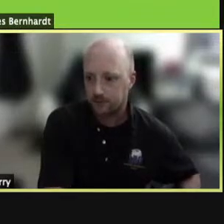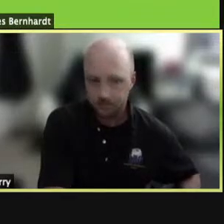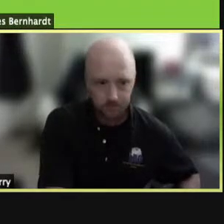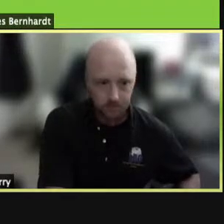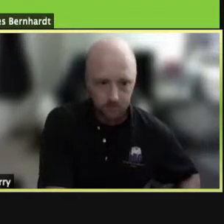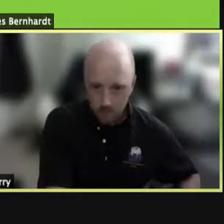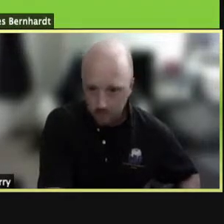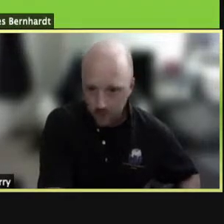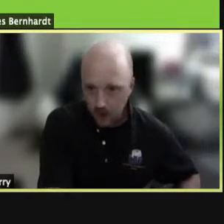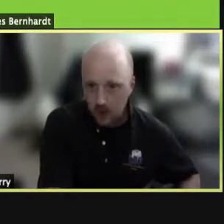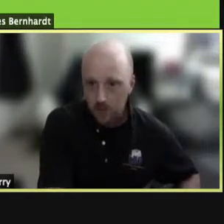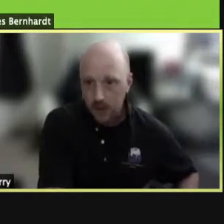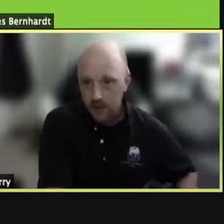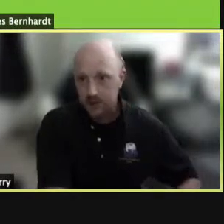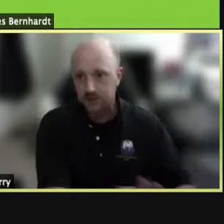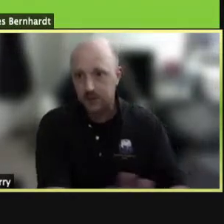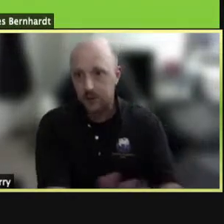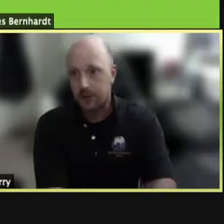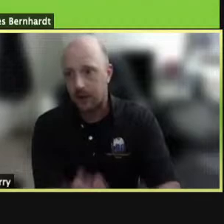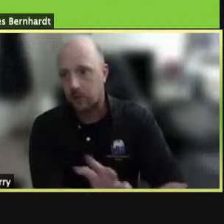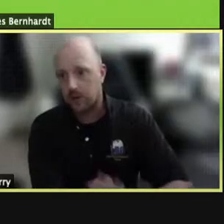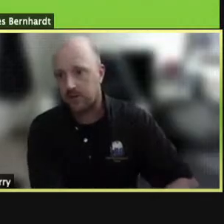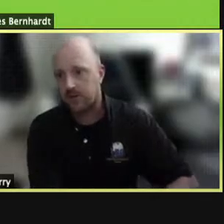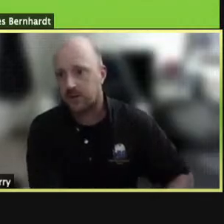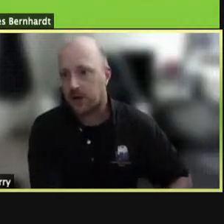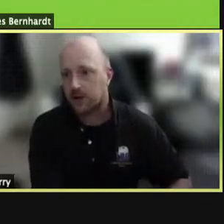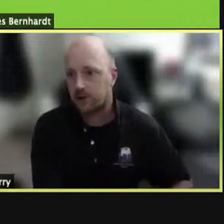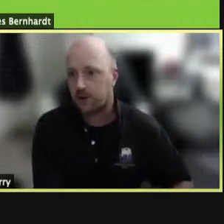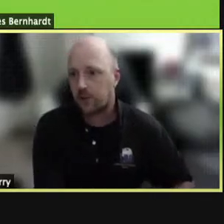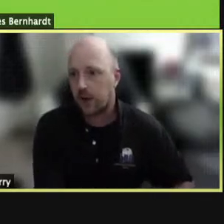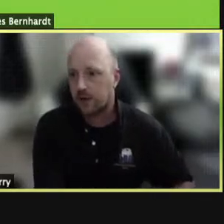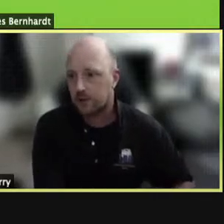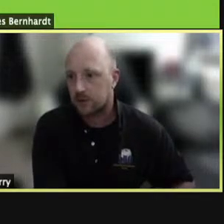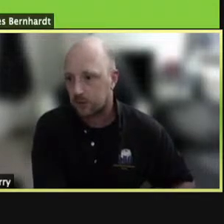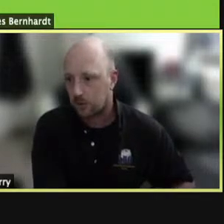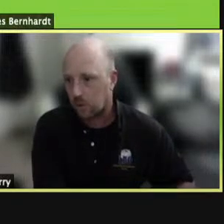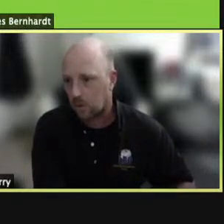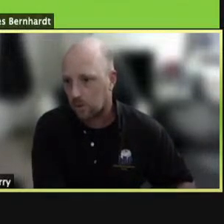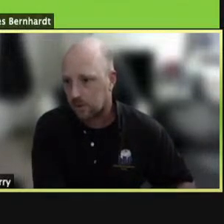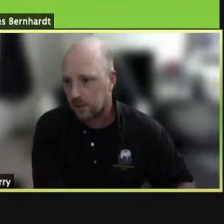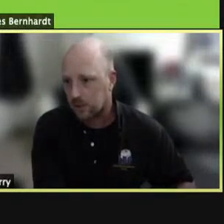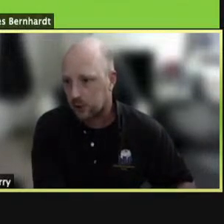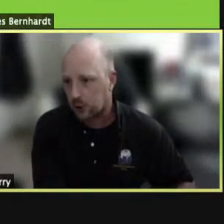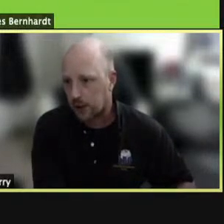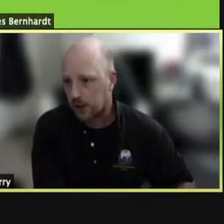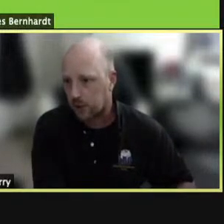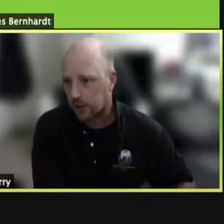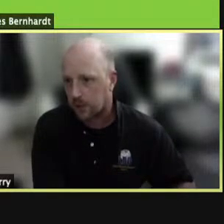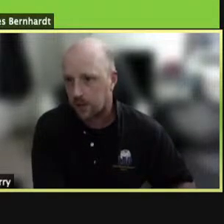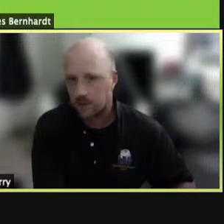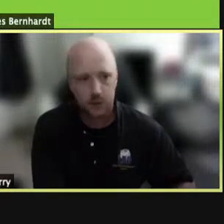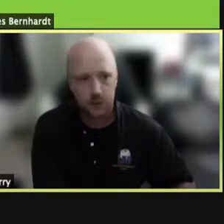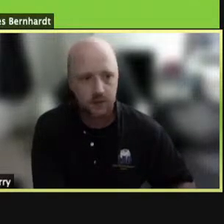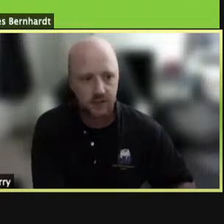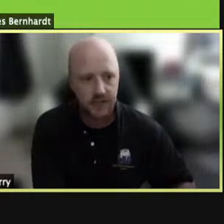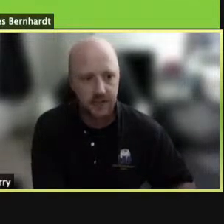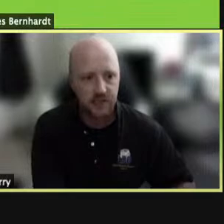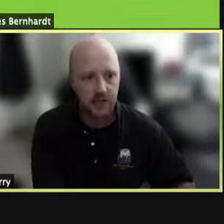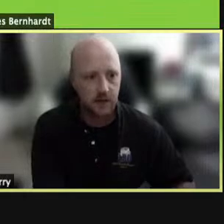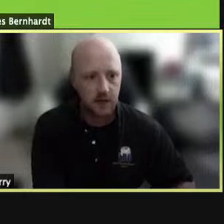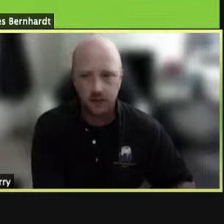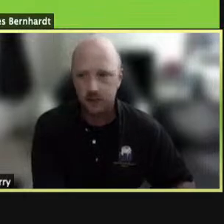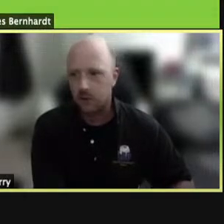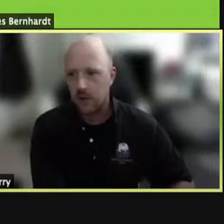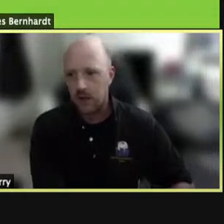craters. This is viewed about 1 to 50,000 on the right. There's a little yellow triangle right up here that shows this